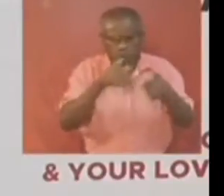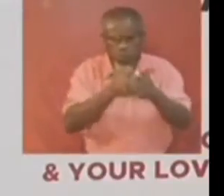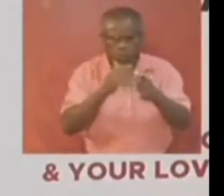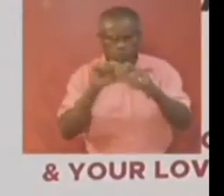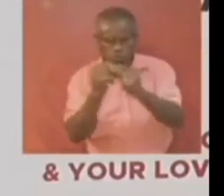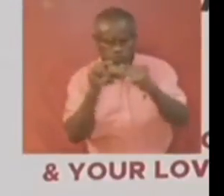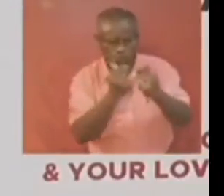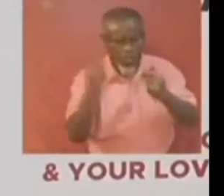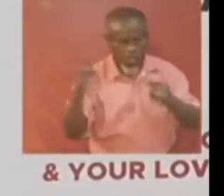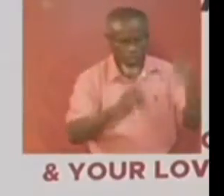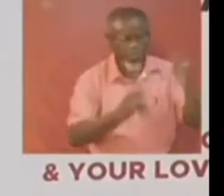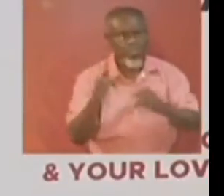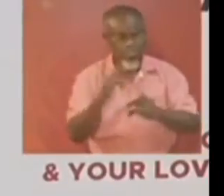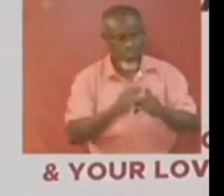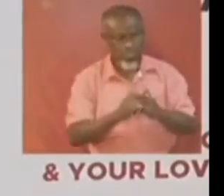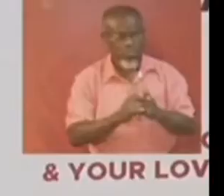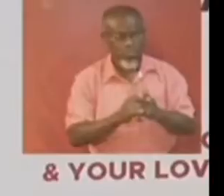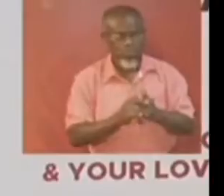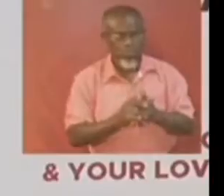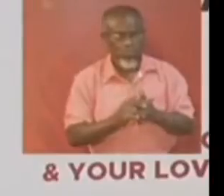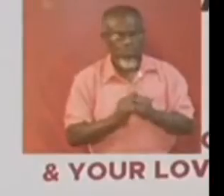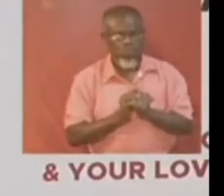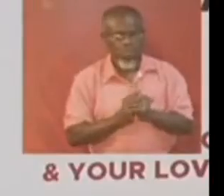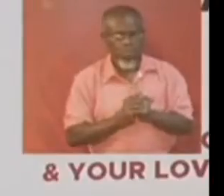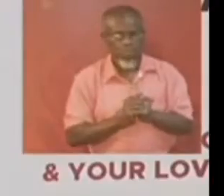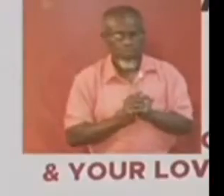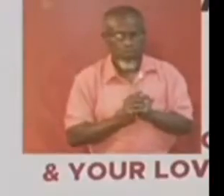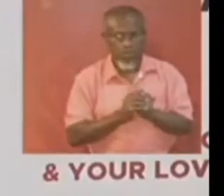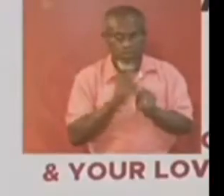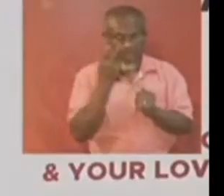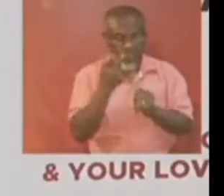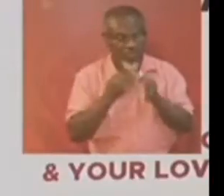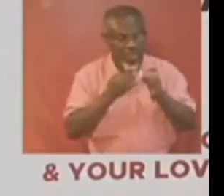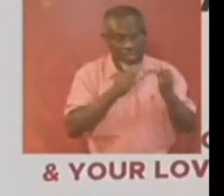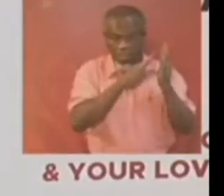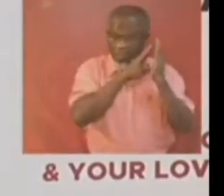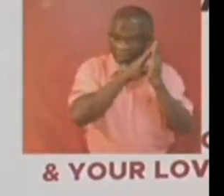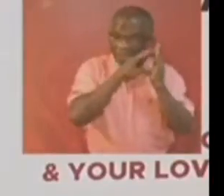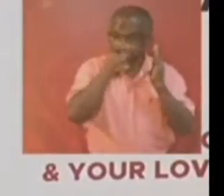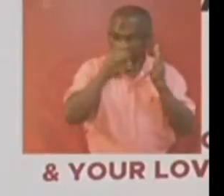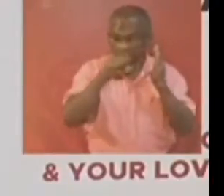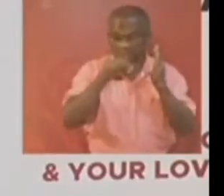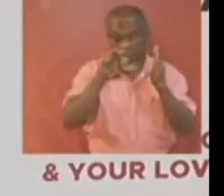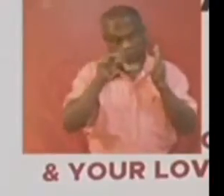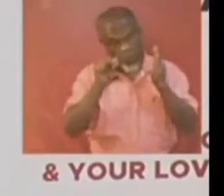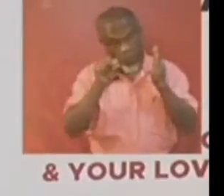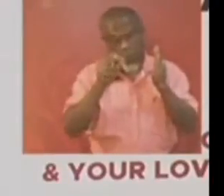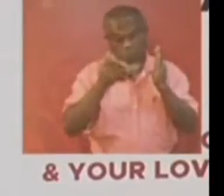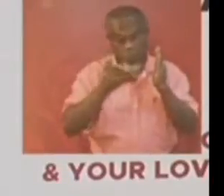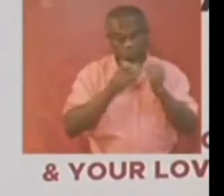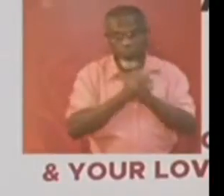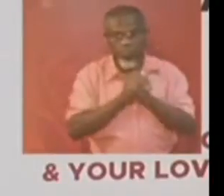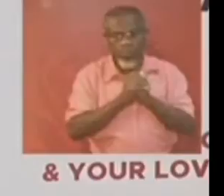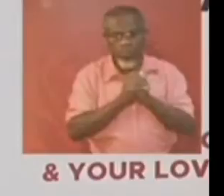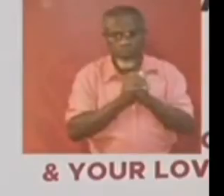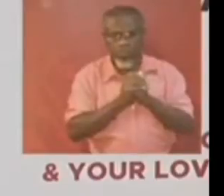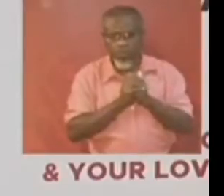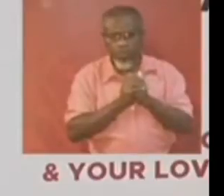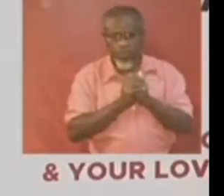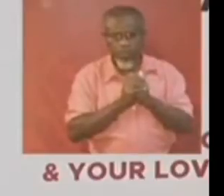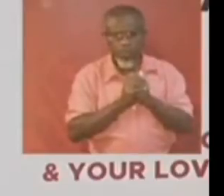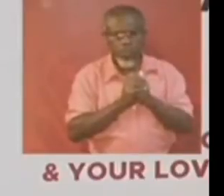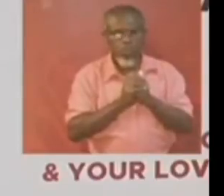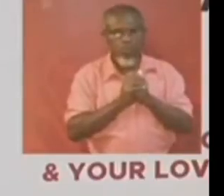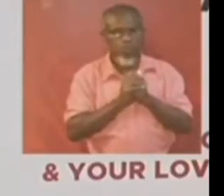positive. On behalf of the frontline staff of the parallel healthcare system, which encompasses persons from